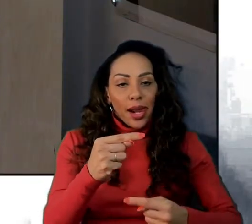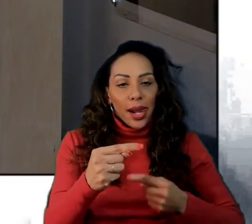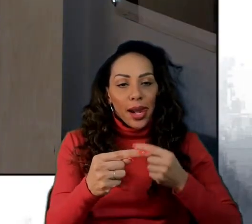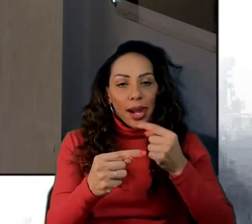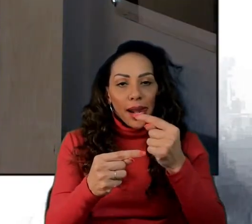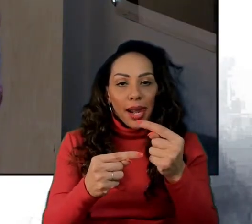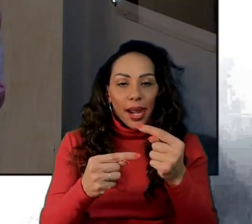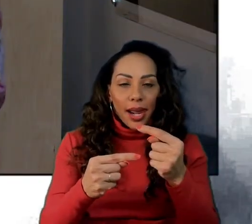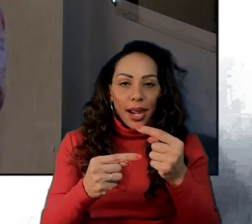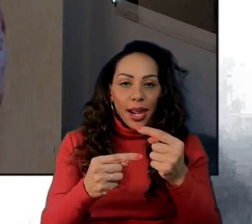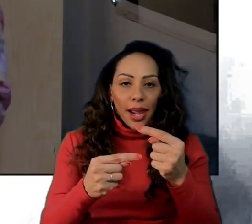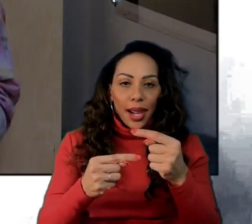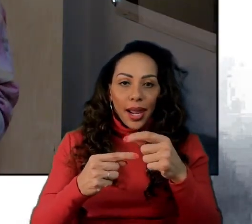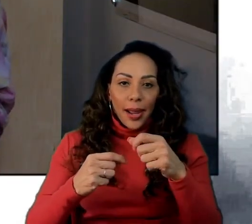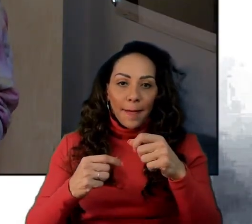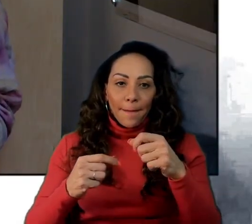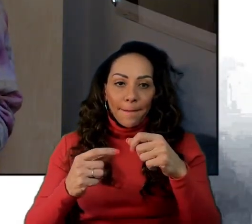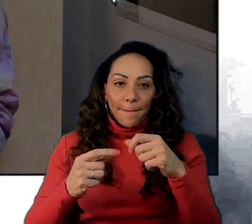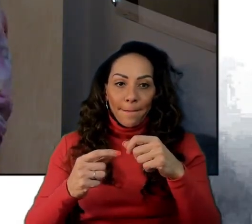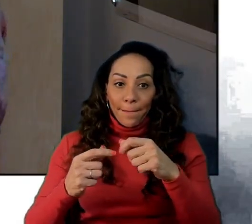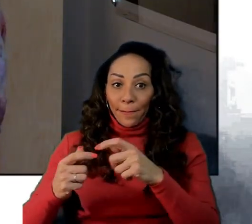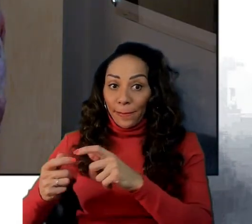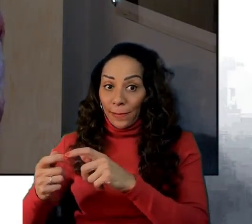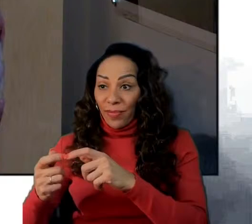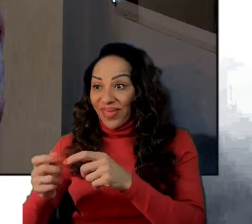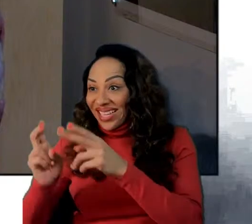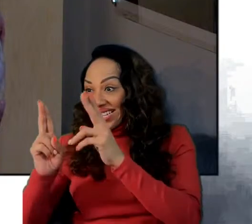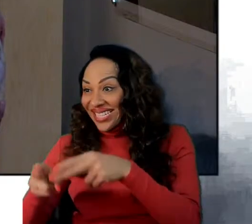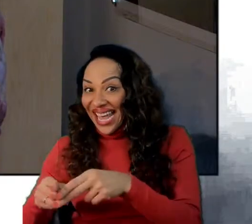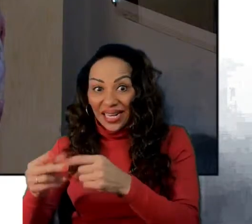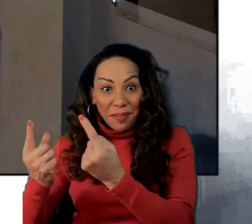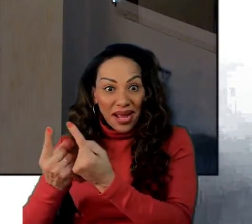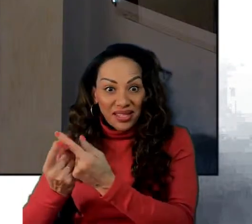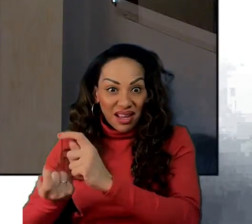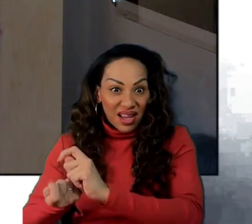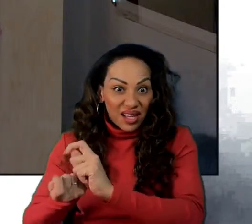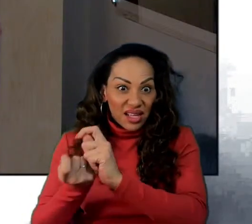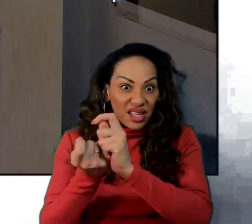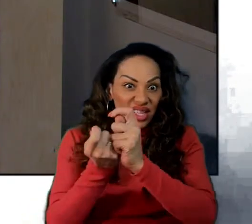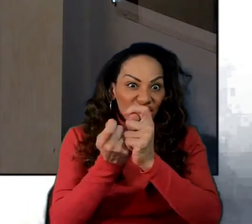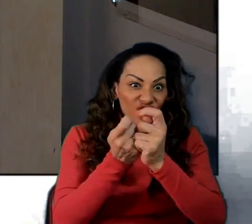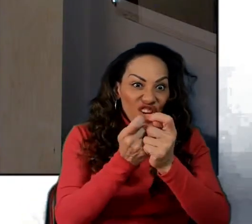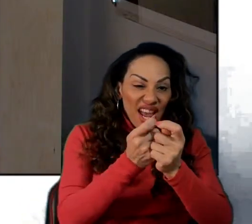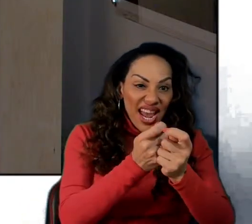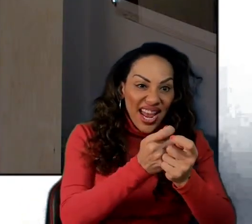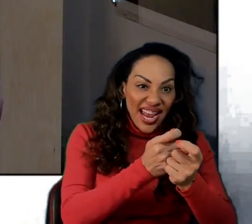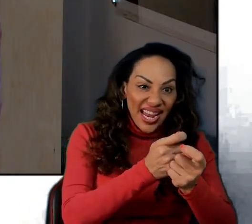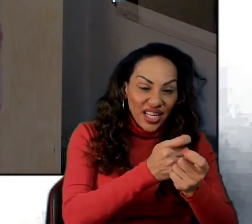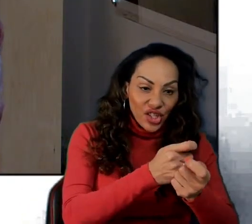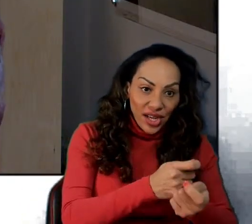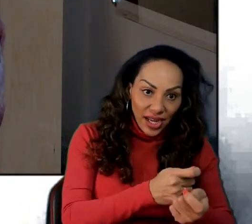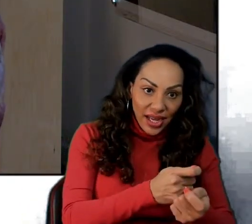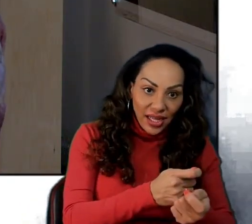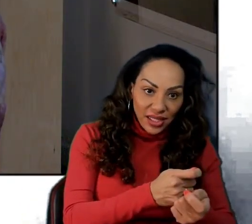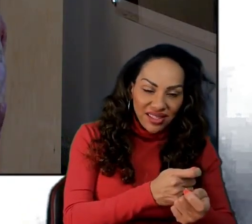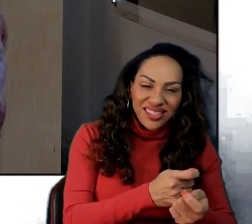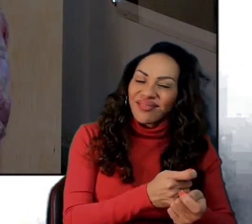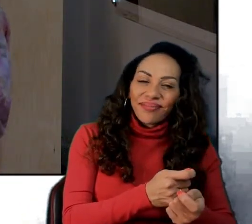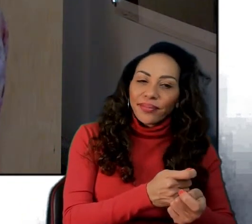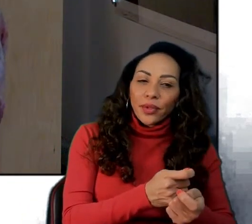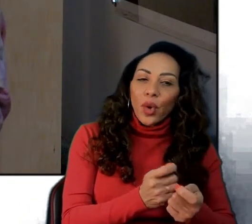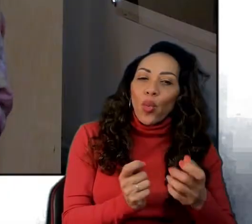inanimate material at that point, because you're using like dead matter. Whereas like what we were trying to do here as well was also bring in that kind